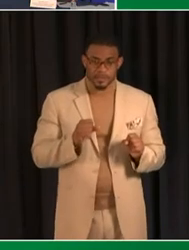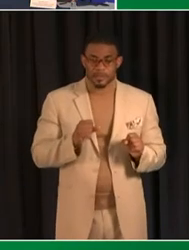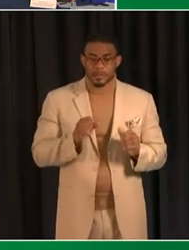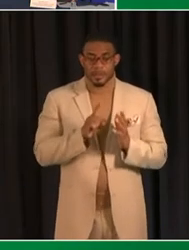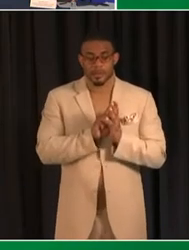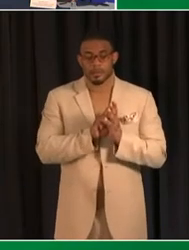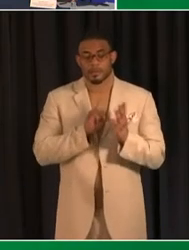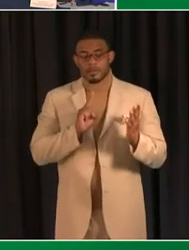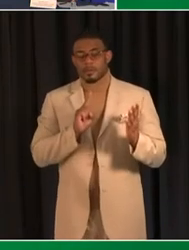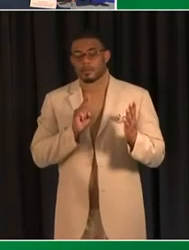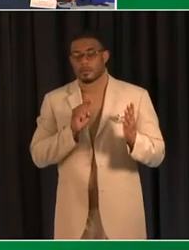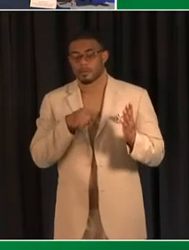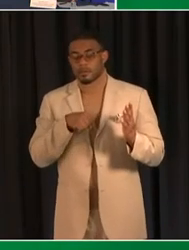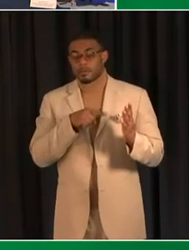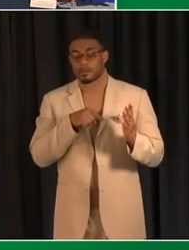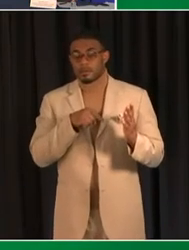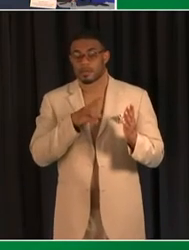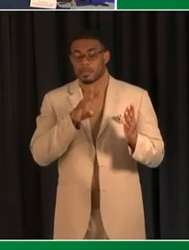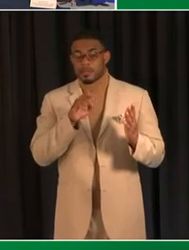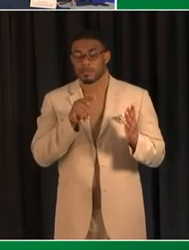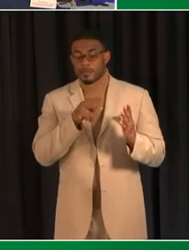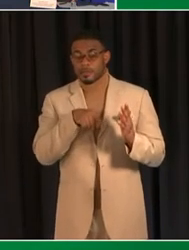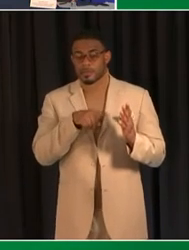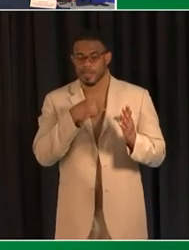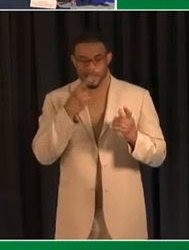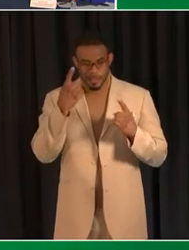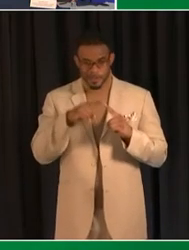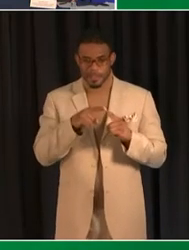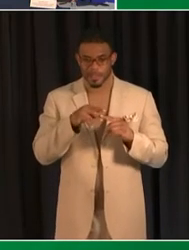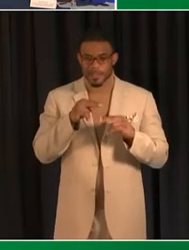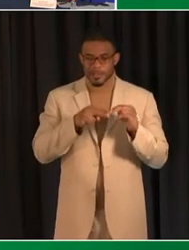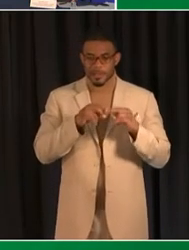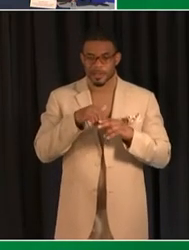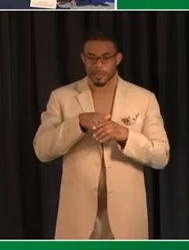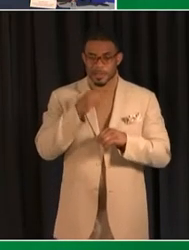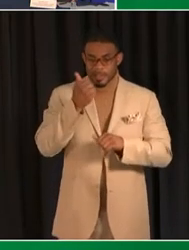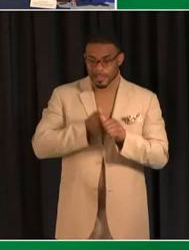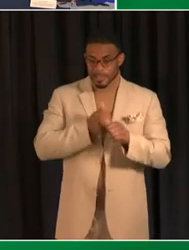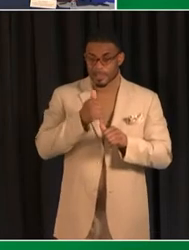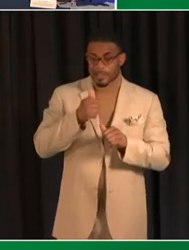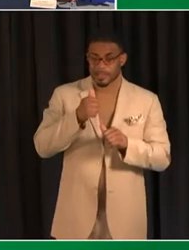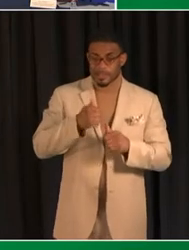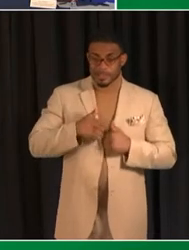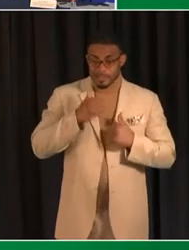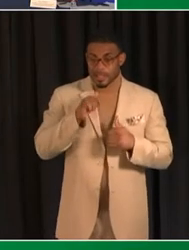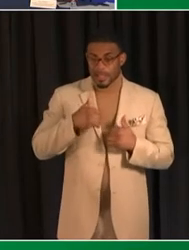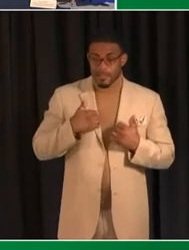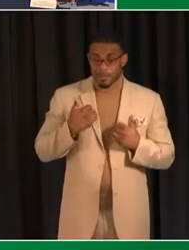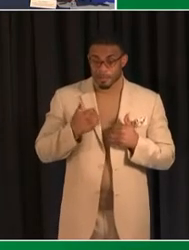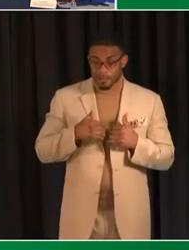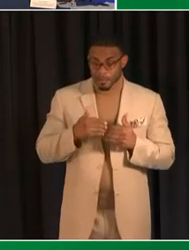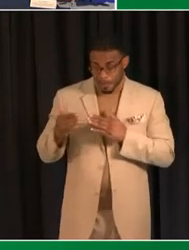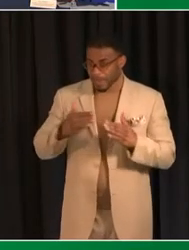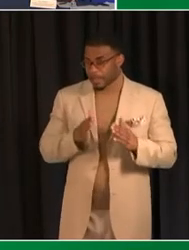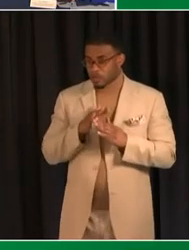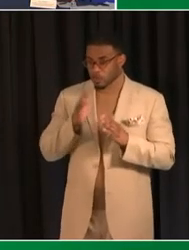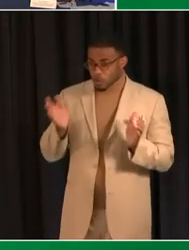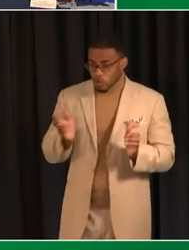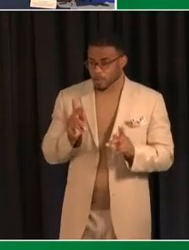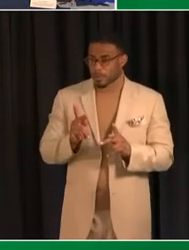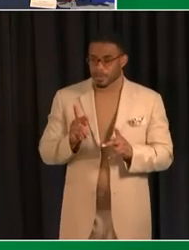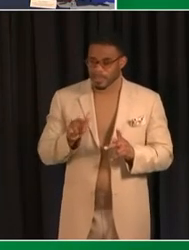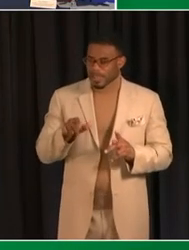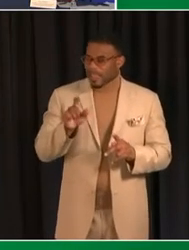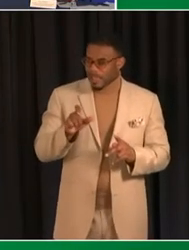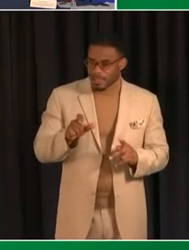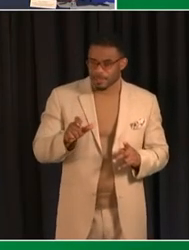in these environments. I definitely agree that the building and each tenant within has to have a plan to encourage people